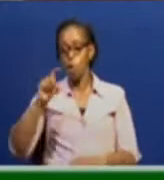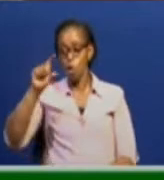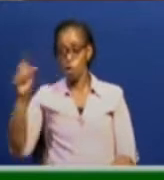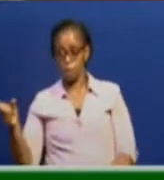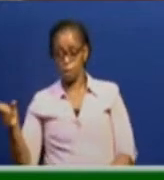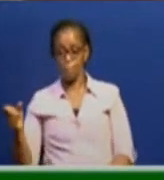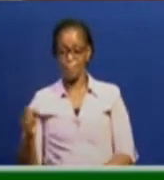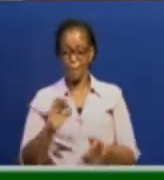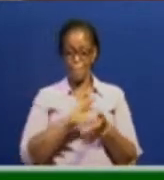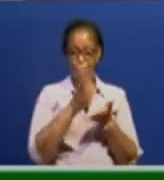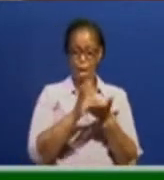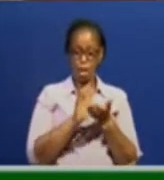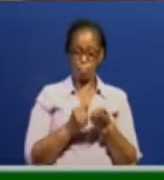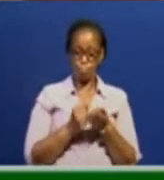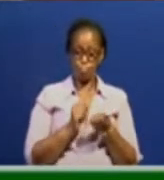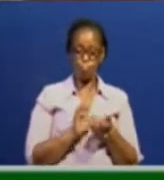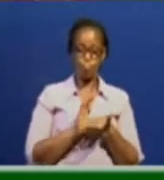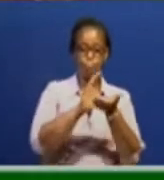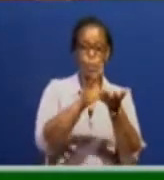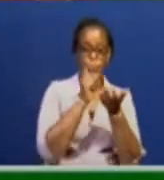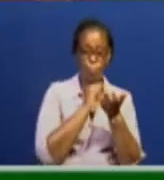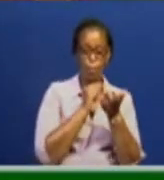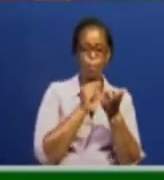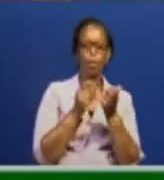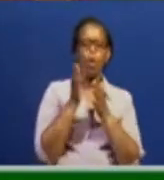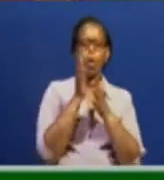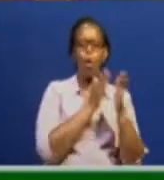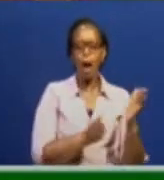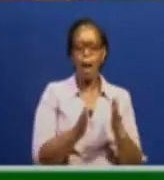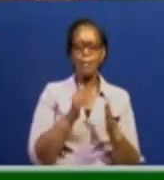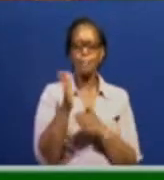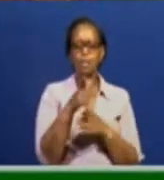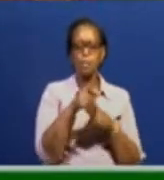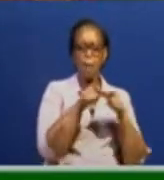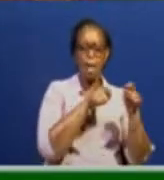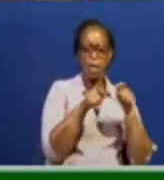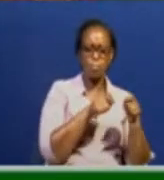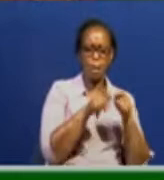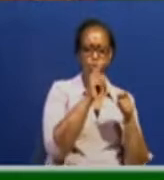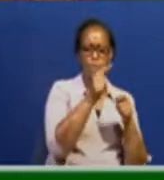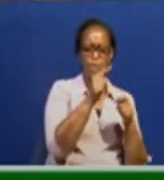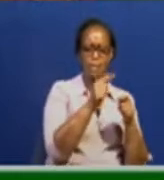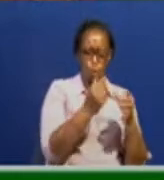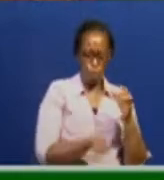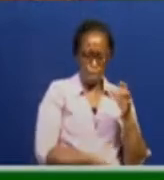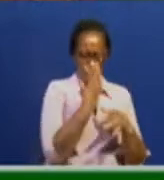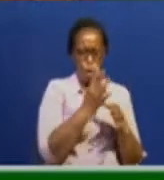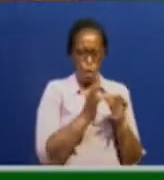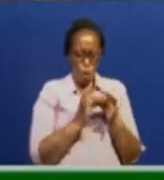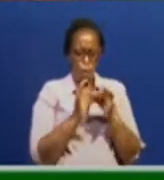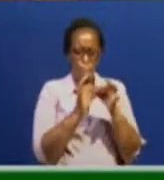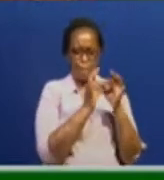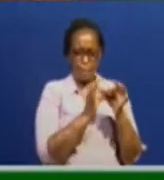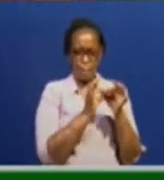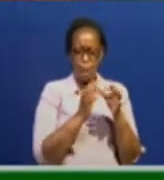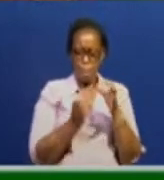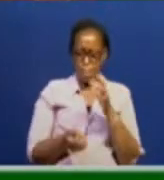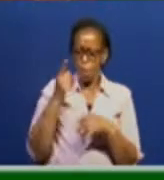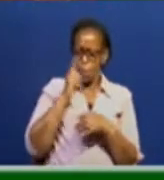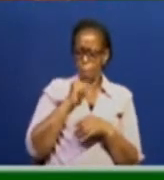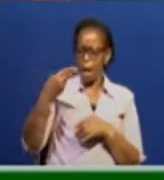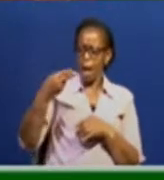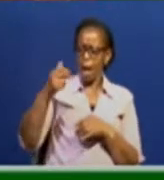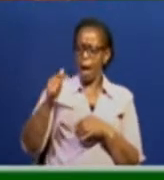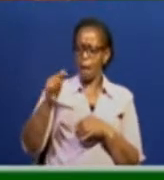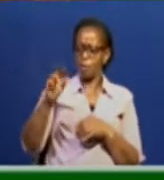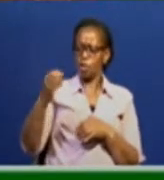funded and organized beach management units into cooperatives, set up 2 hatcheries in